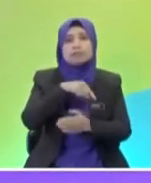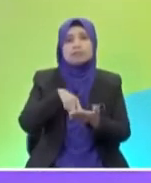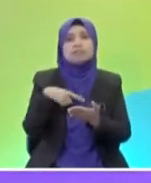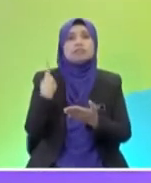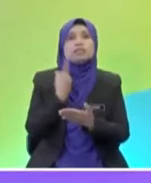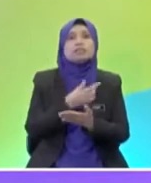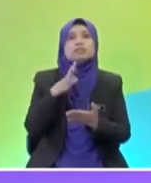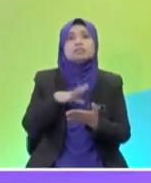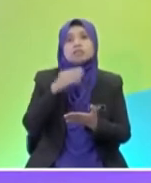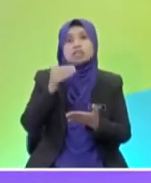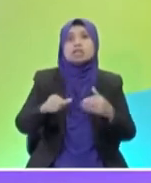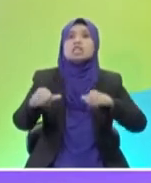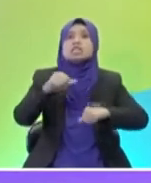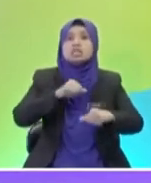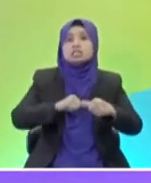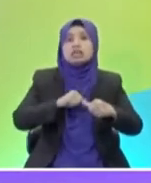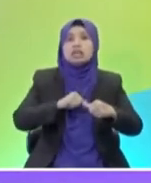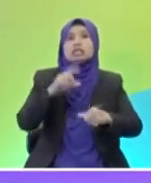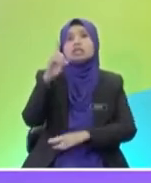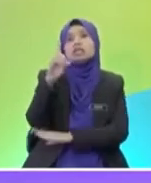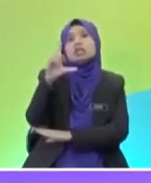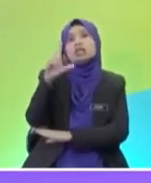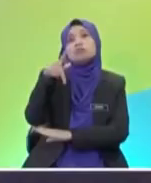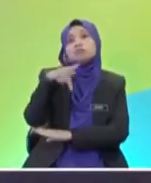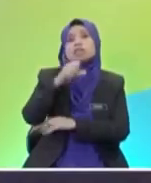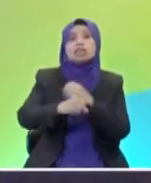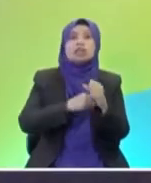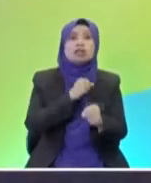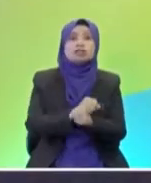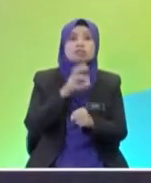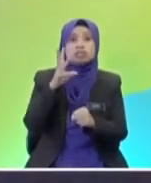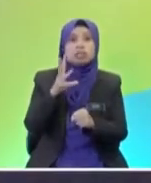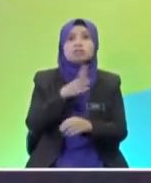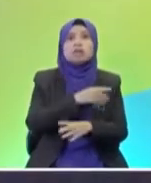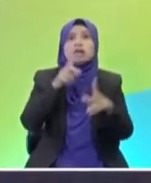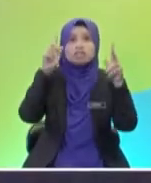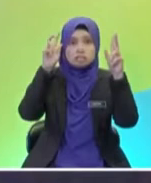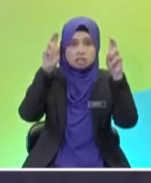Science DLP for Year 6 on the topic of, what's the topic, teacher?